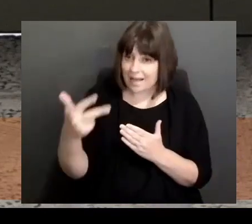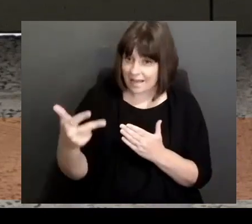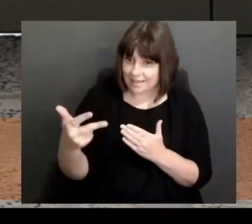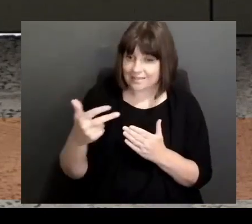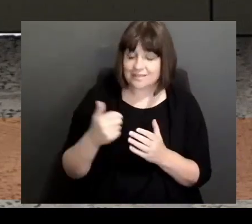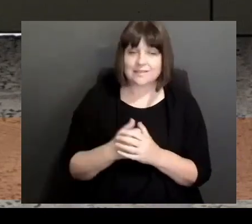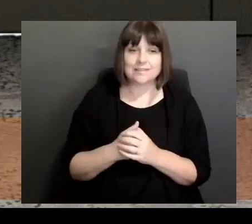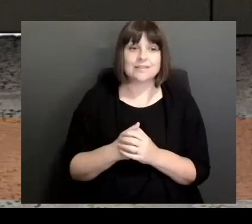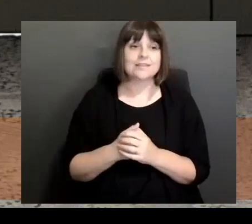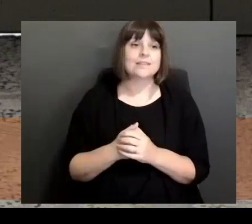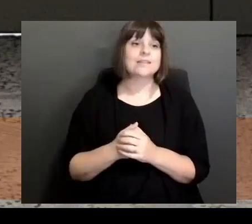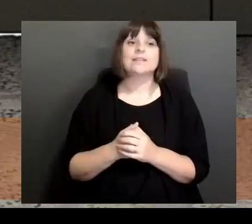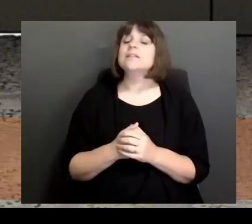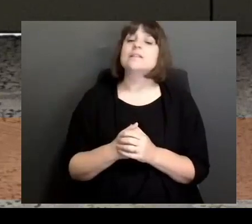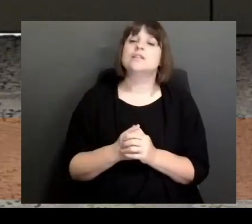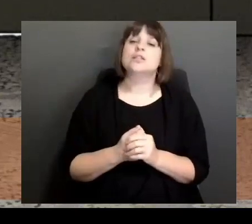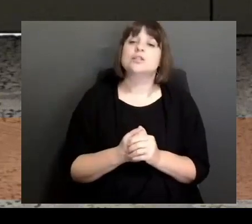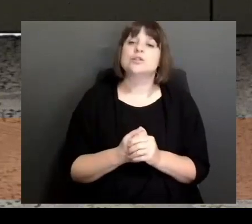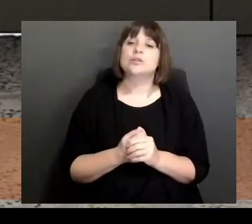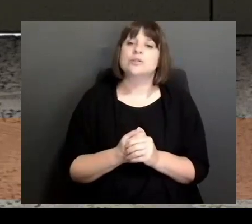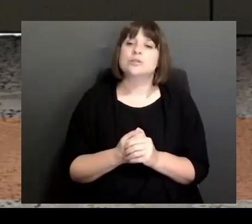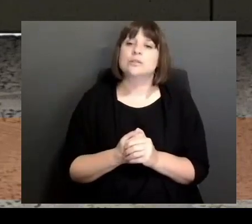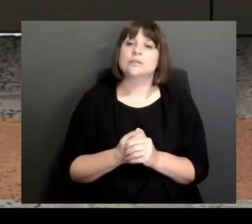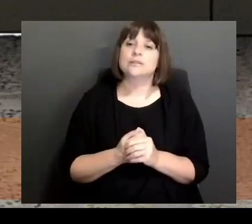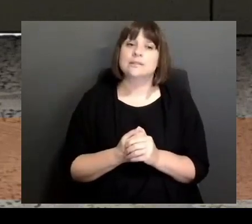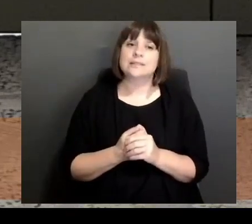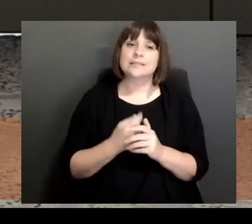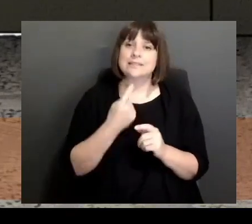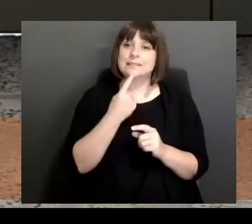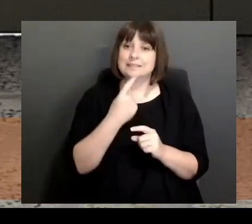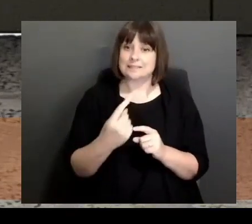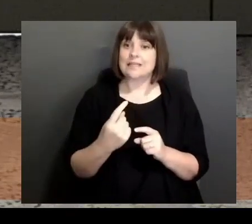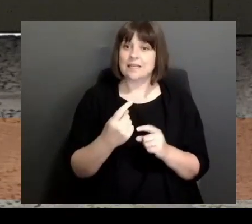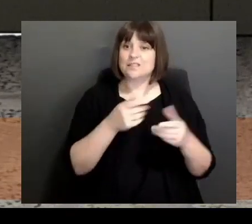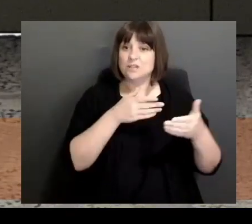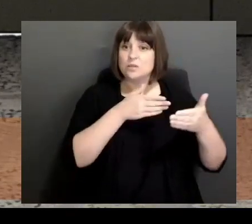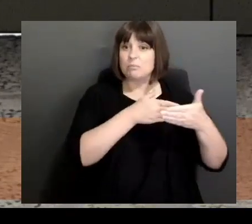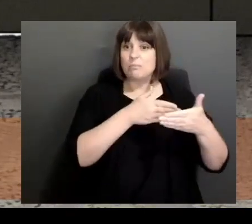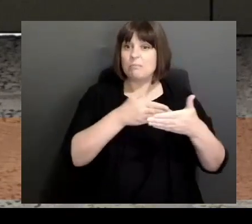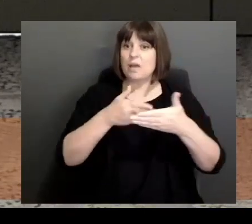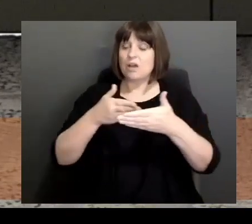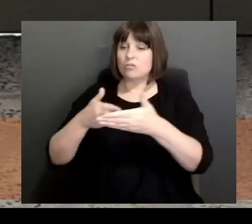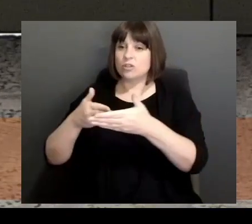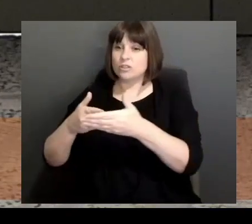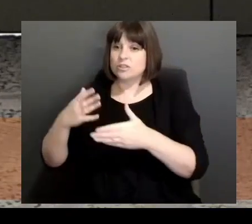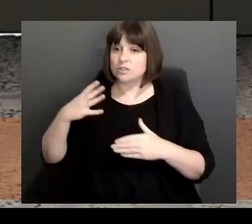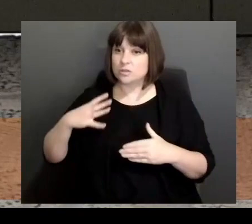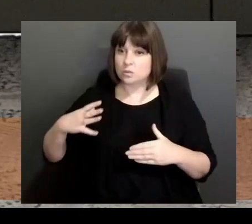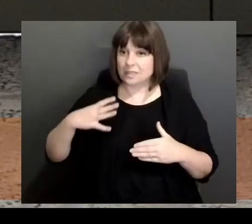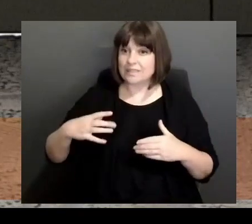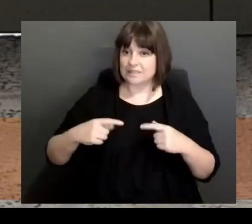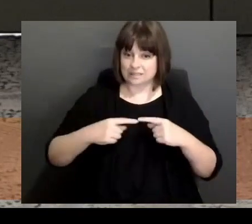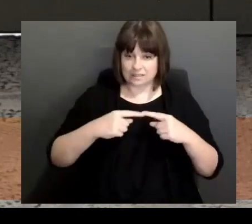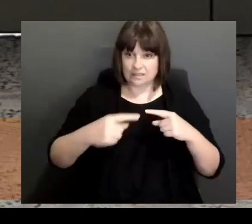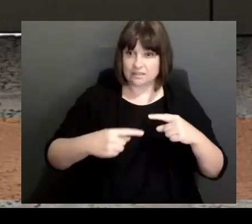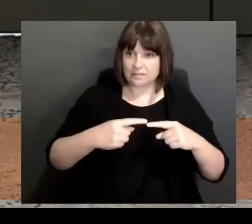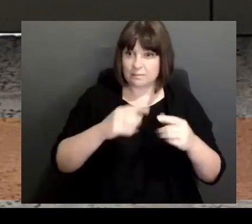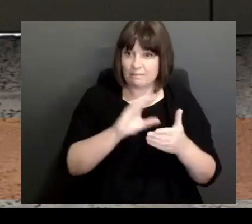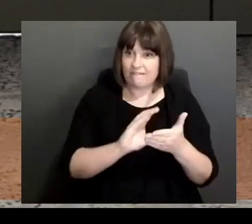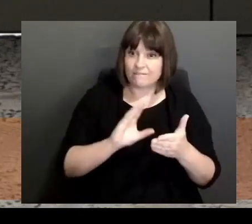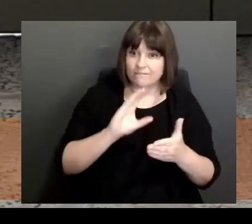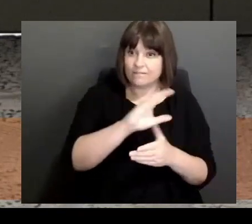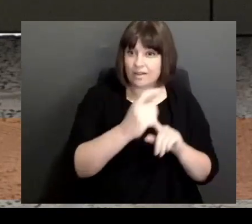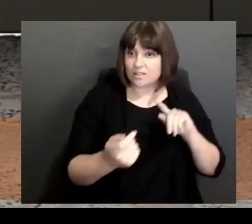8, it's noted overarching barriers include the need for sustainable funding reforms, government